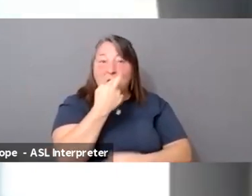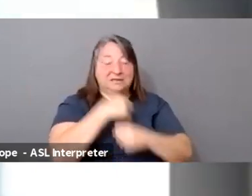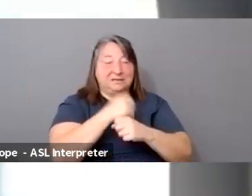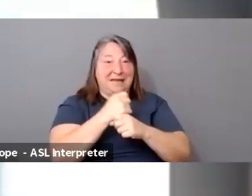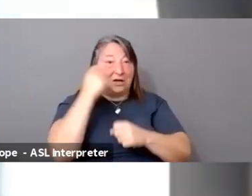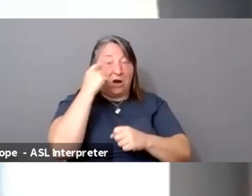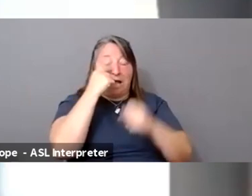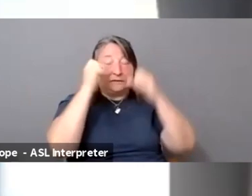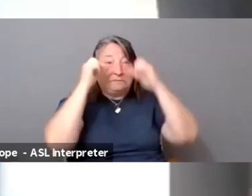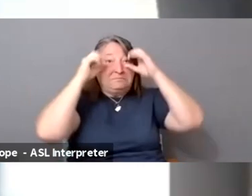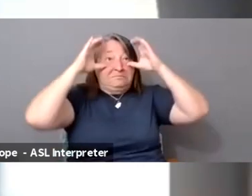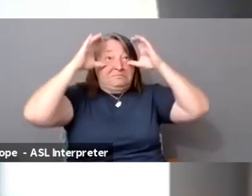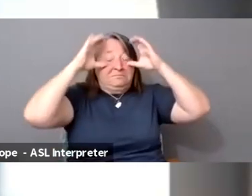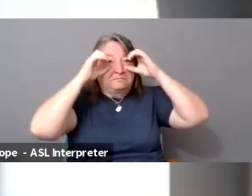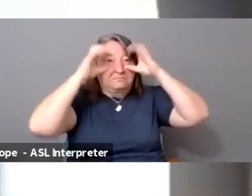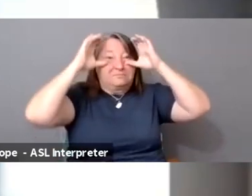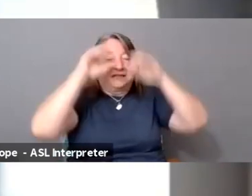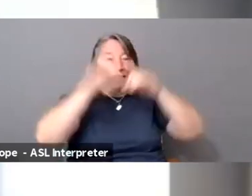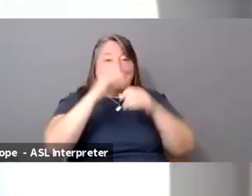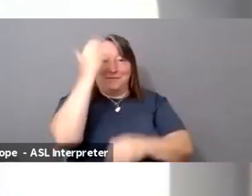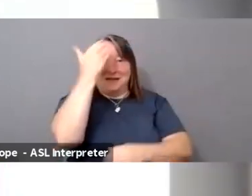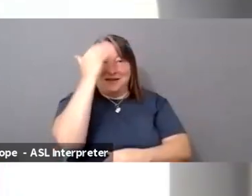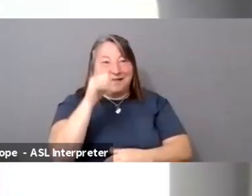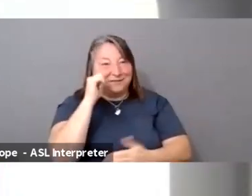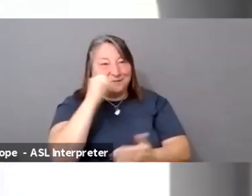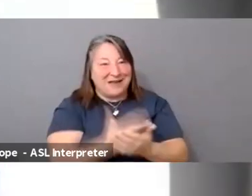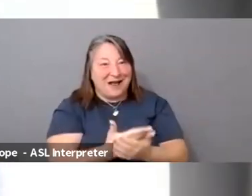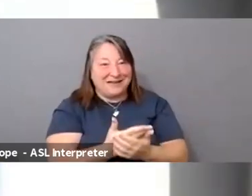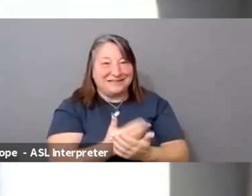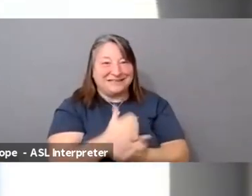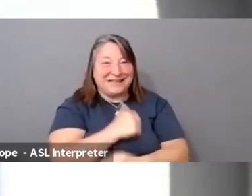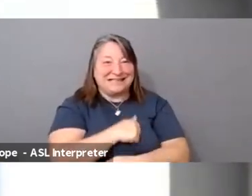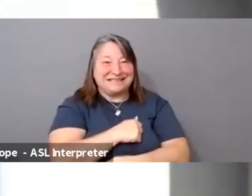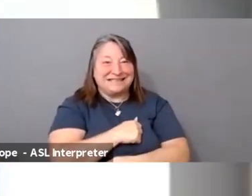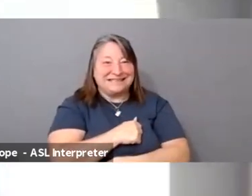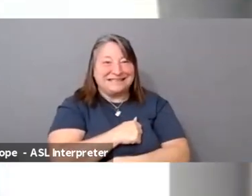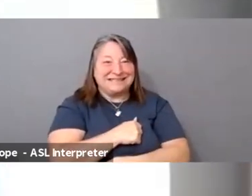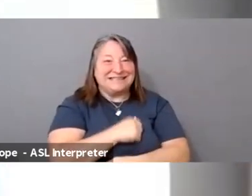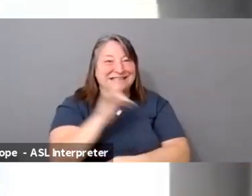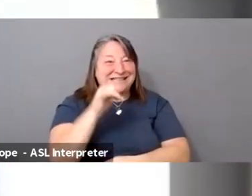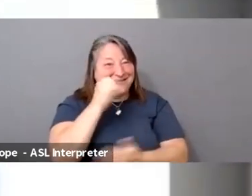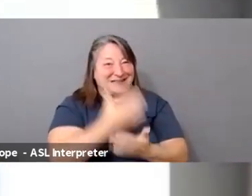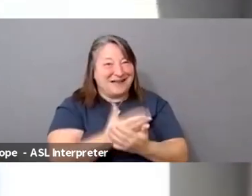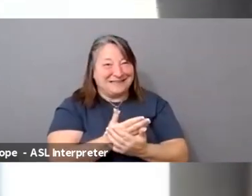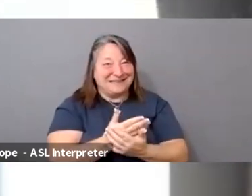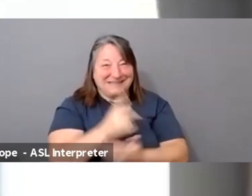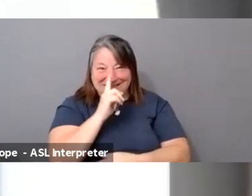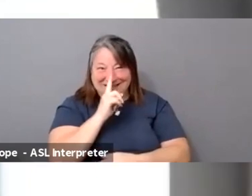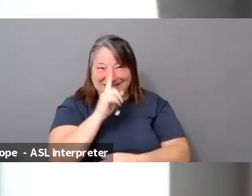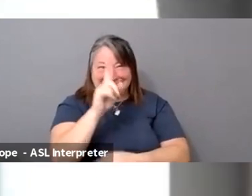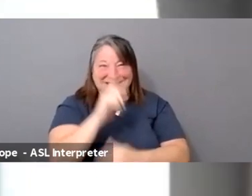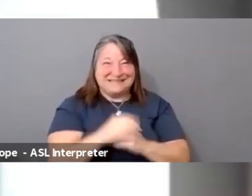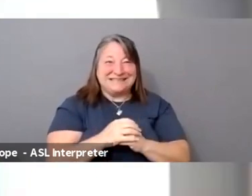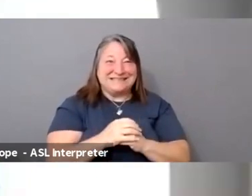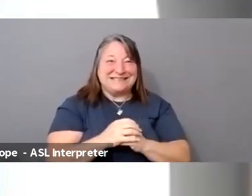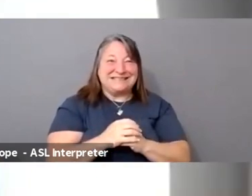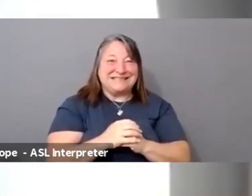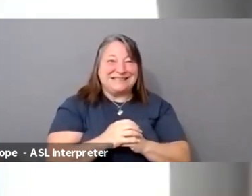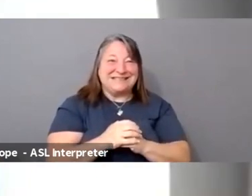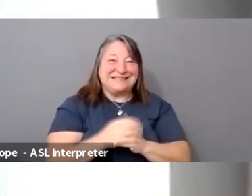mirror. And I think, here's my daughter. And okay, that's my daughter. Sure. COVID.